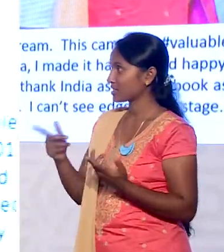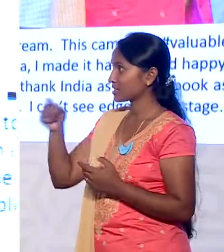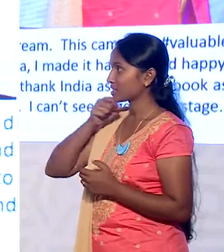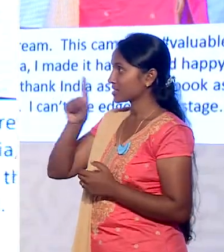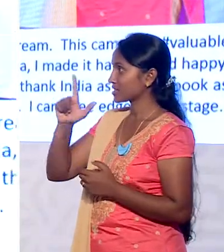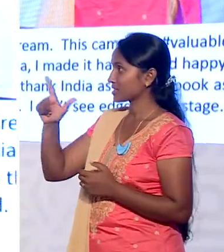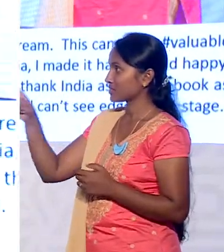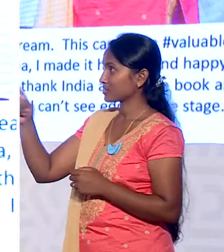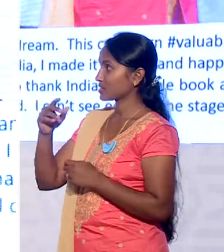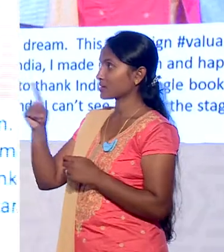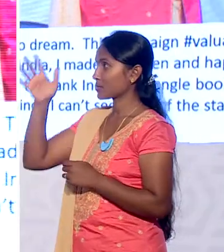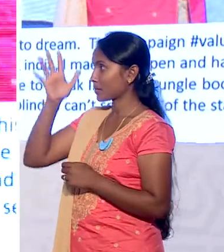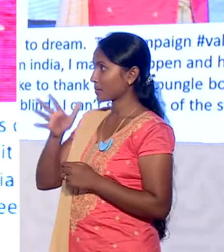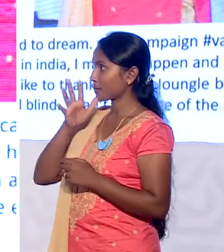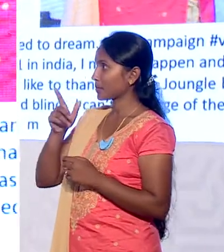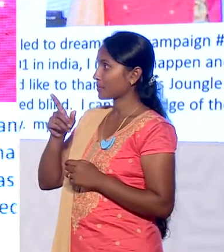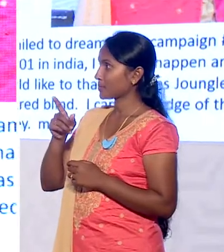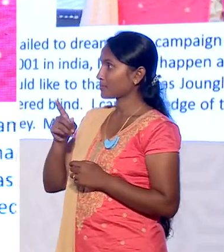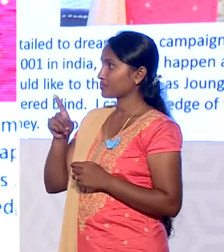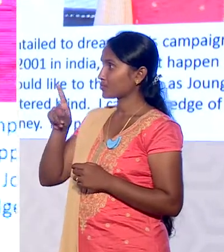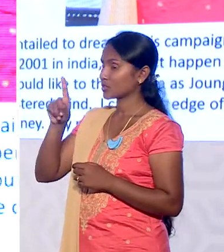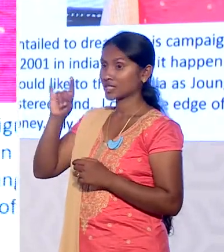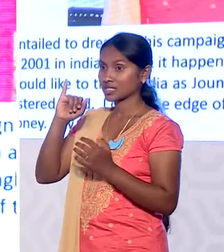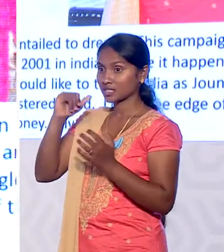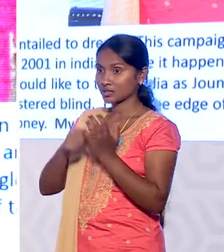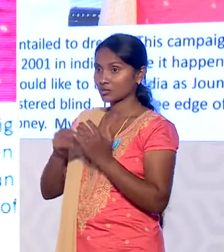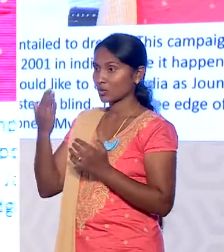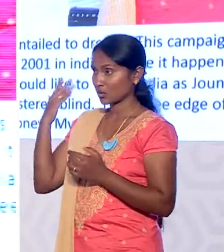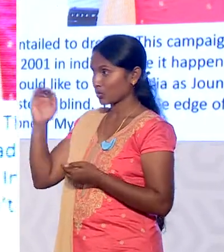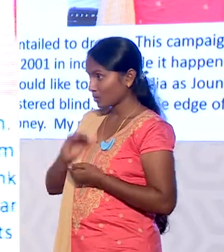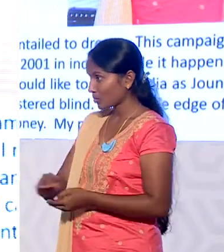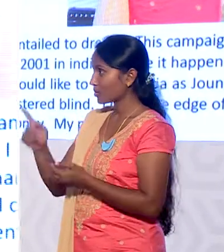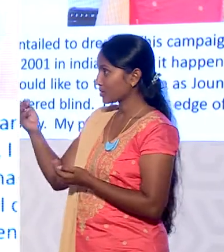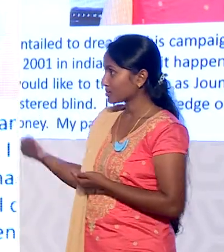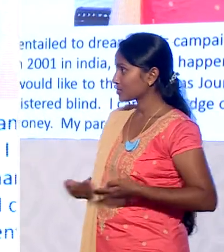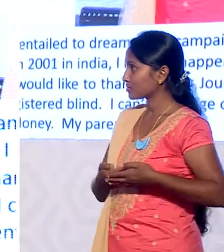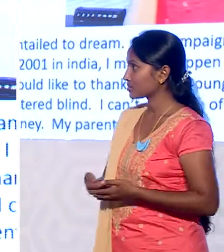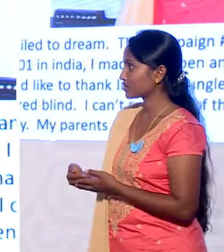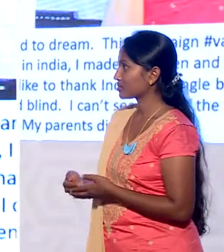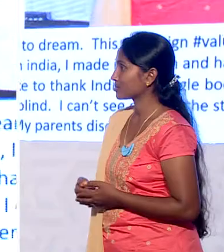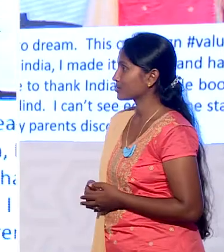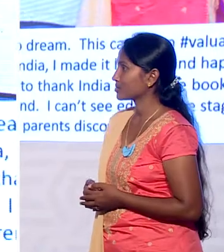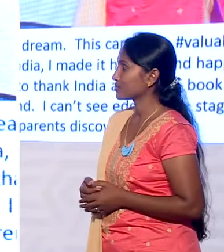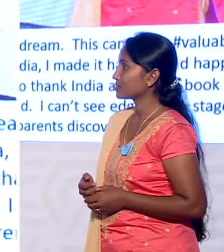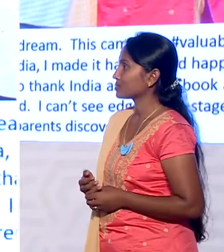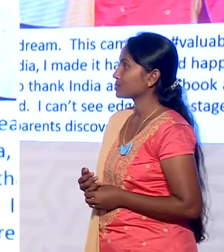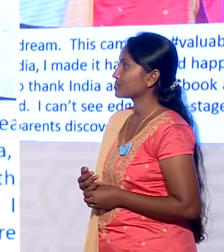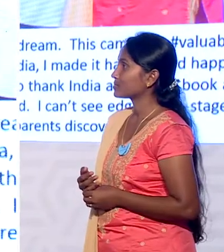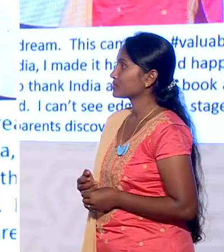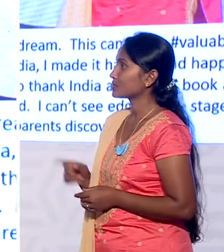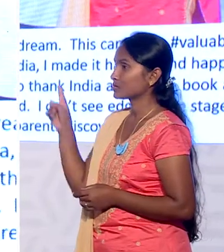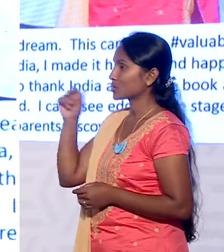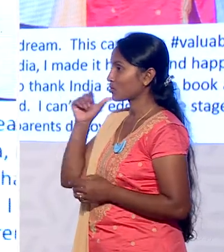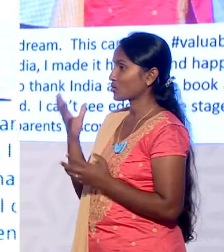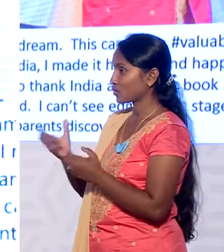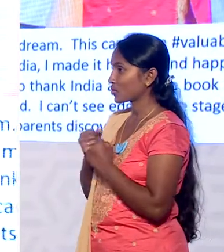My parents discovered my sight when I was 6 months old, and they chose not to tell me. They did not